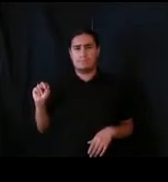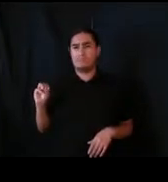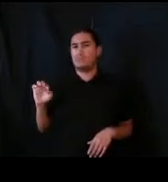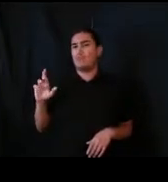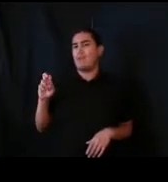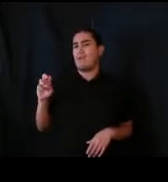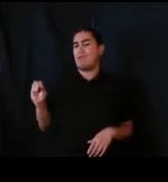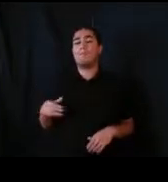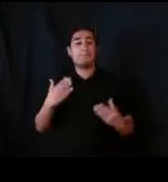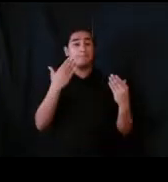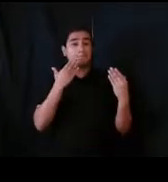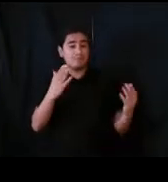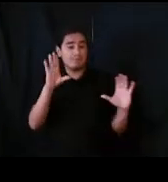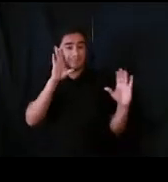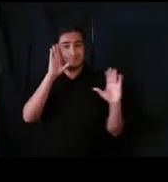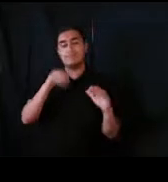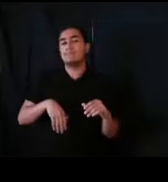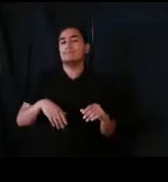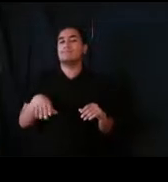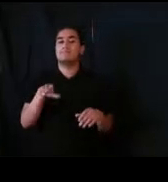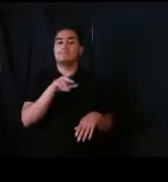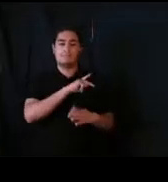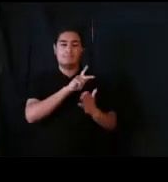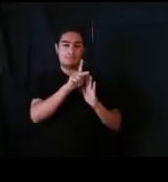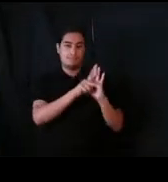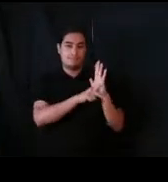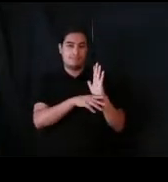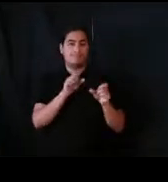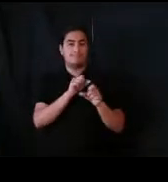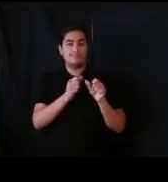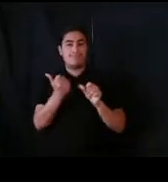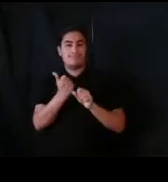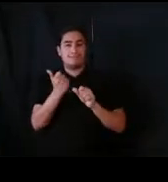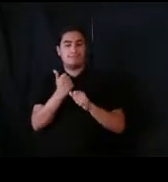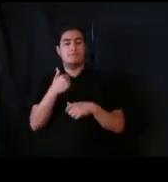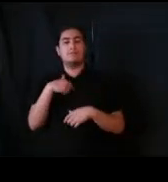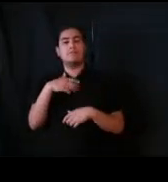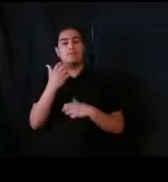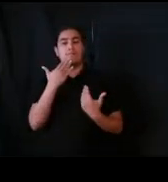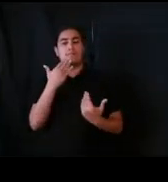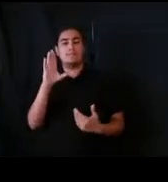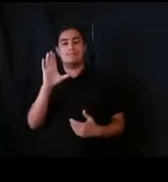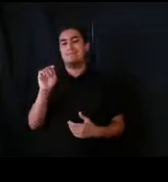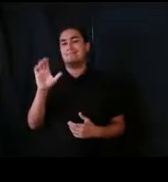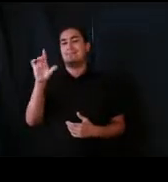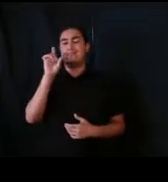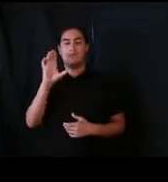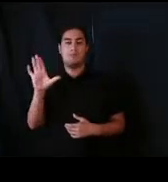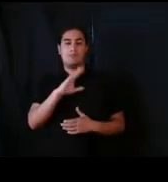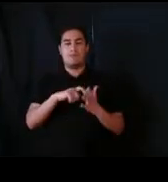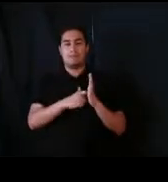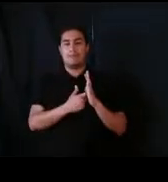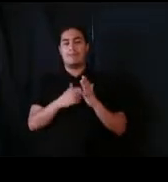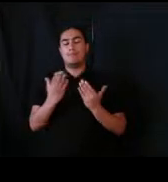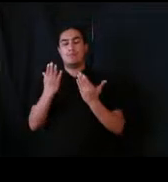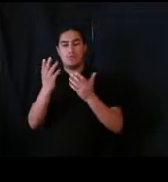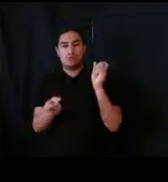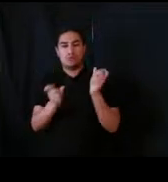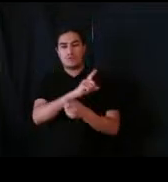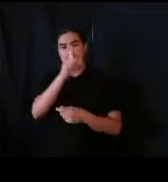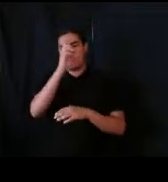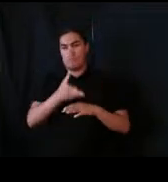greetings chairman commissioner sandy naranjo policy advocate for climate plan plan plan would like to thank the ctc for the key proposed changes by elevating